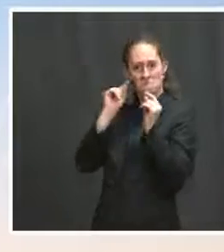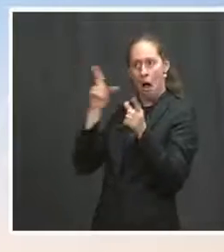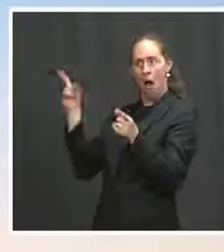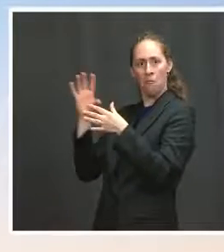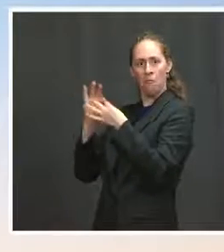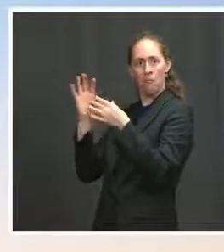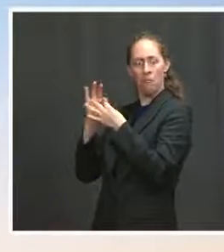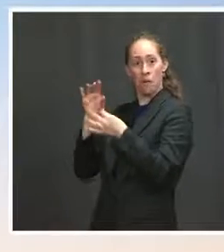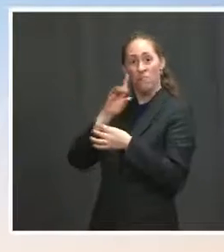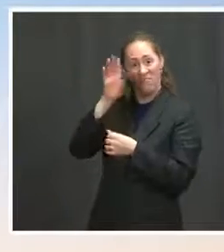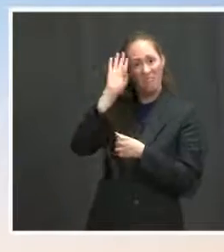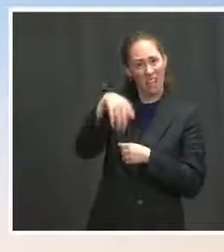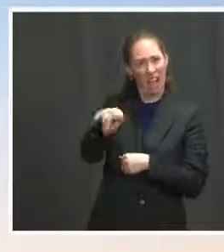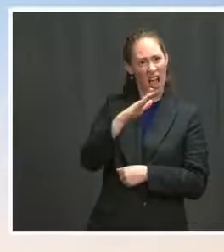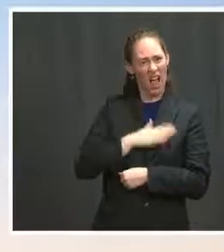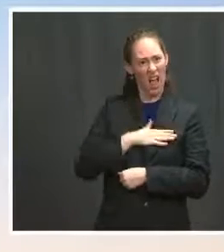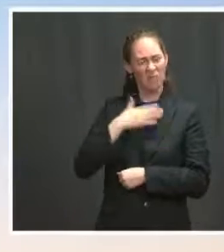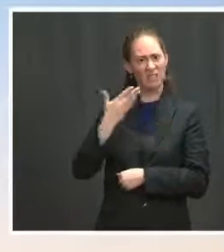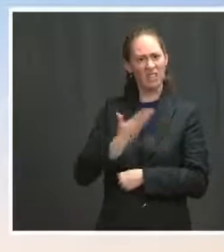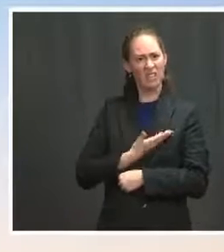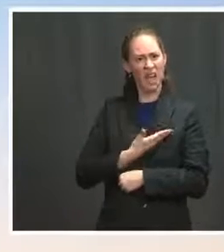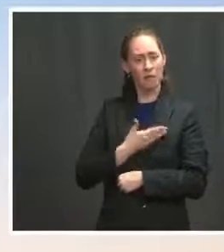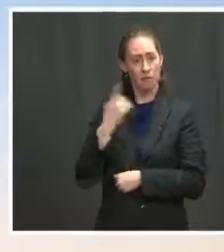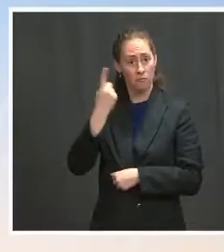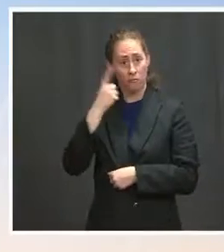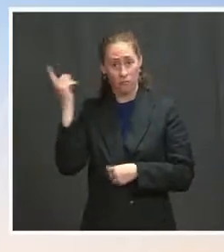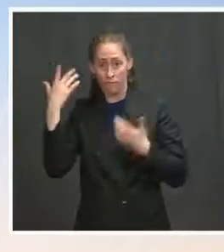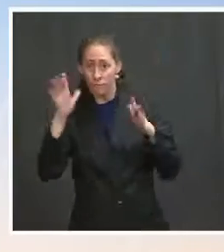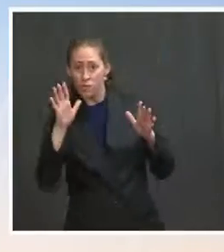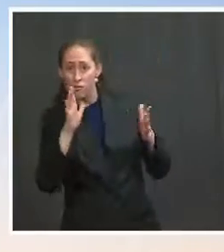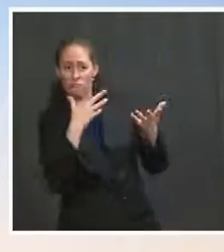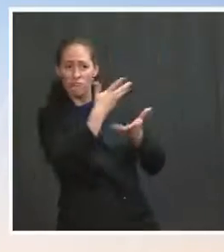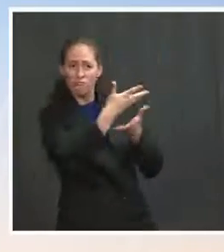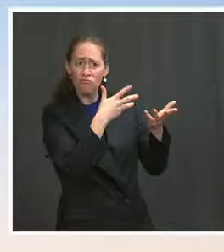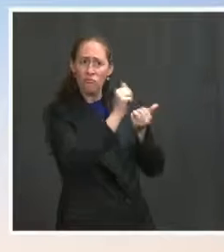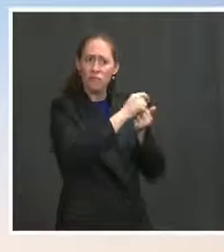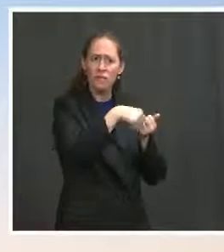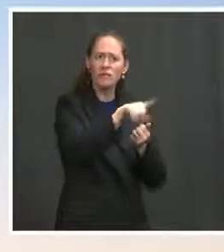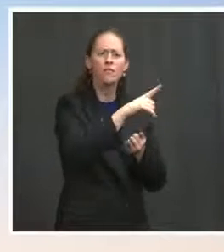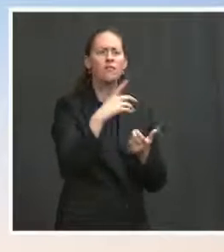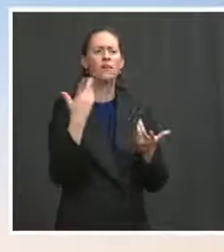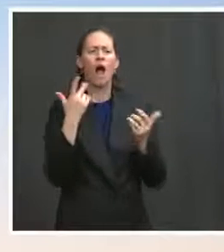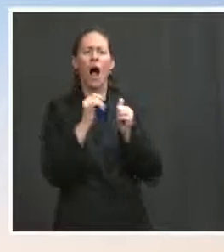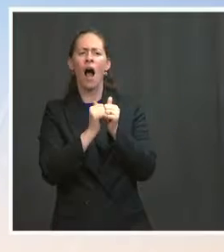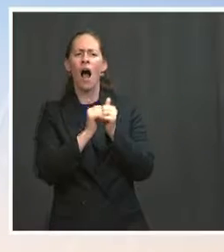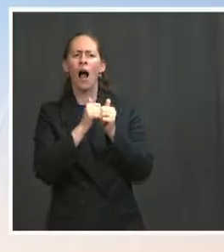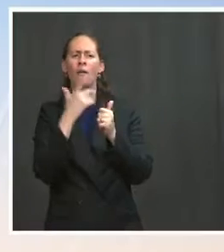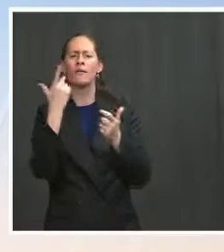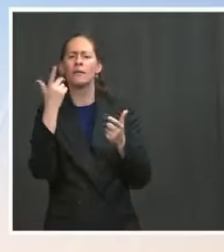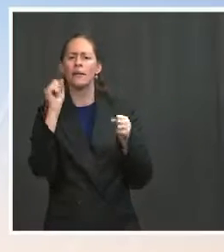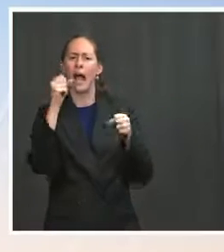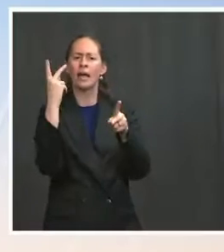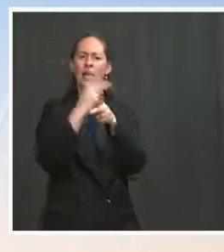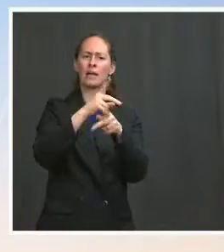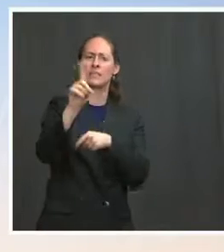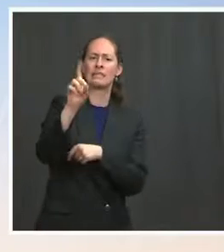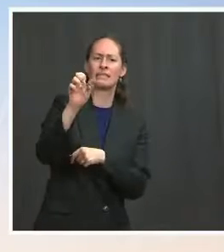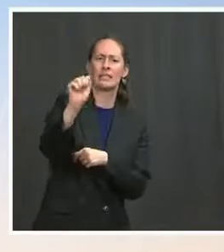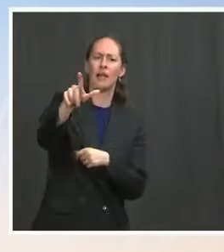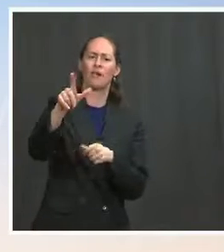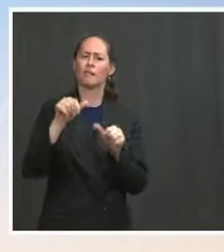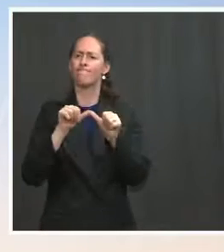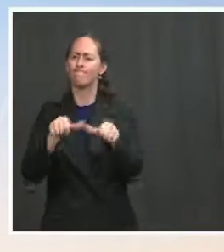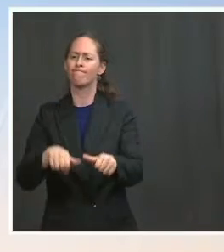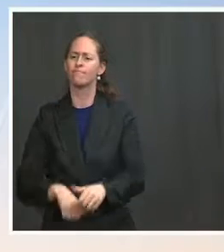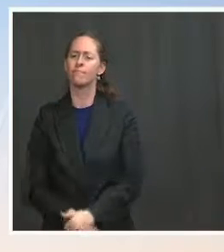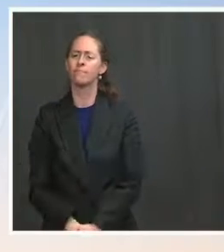been reported. So has he talked to them today, and what is he doing to sort of keep this deal intact? Well, first, I think what he's doing, Anita,